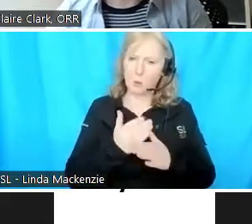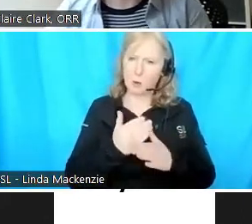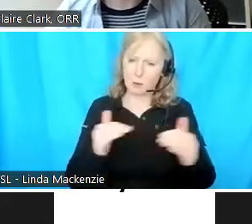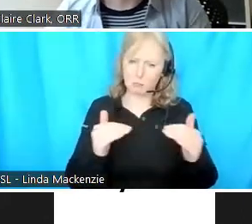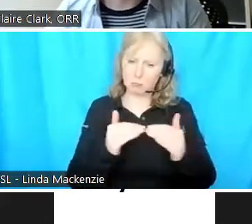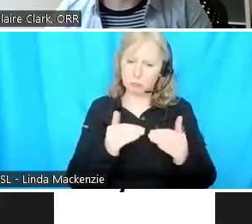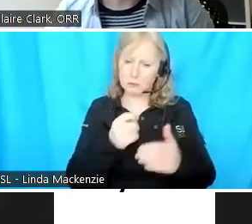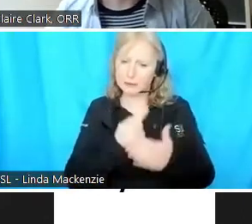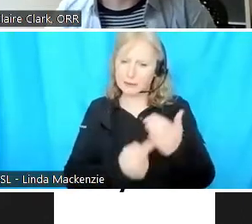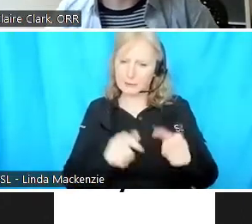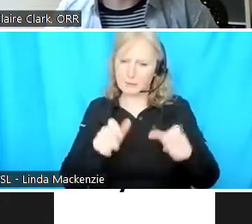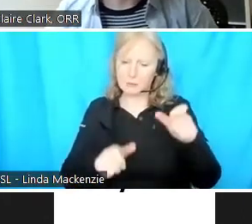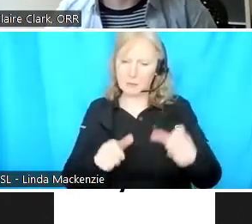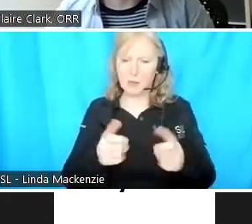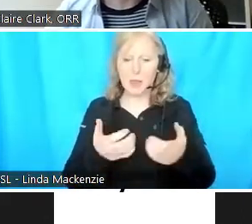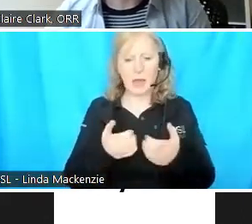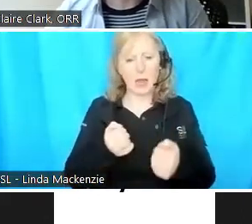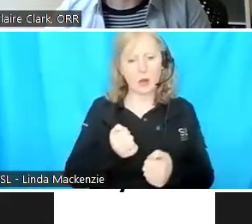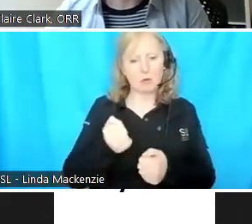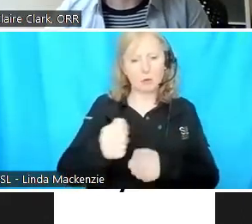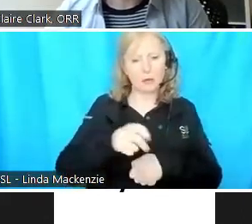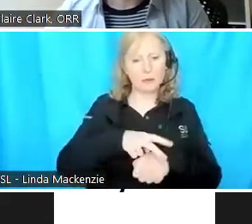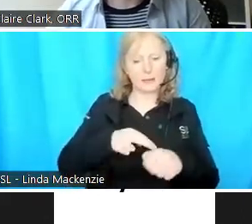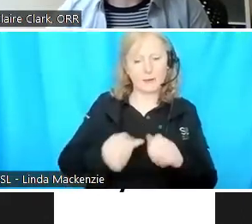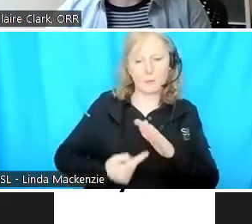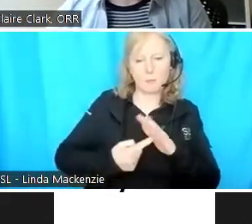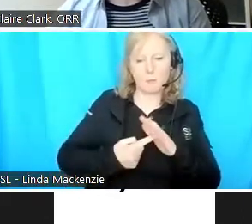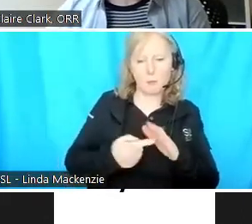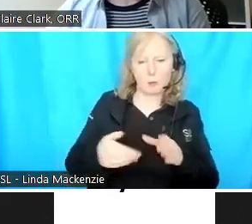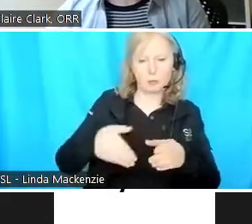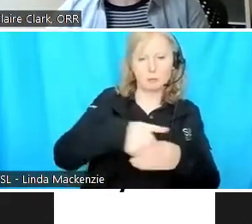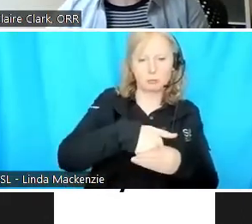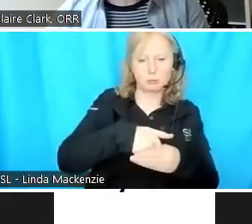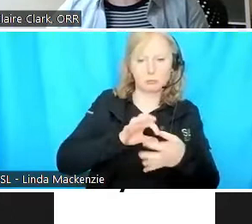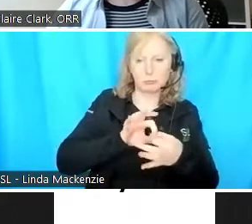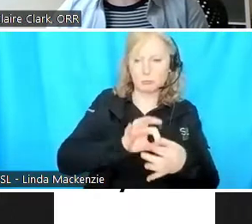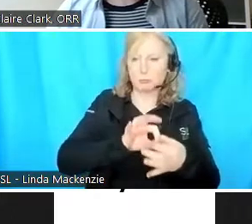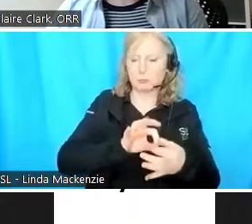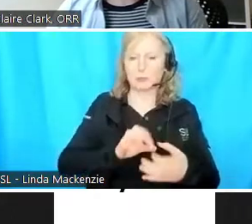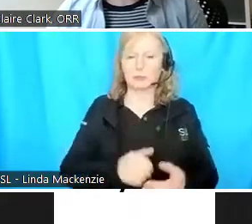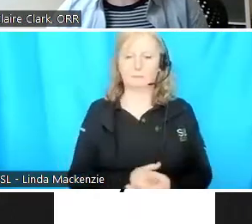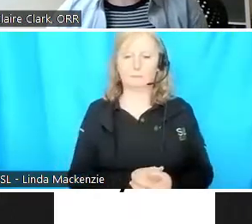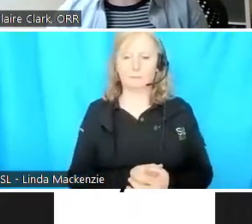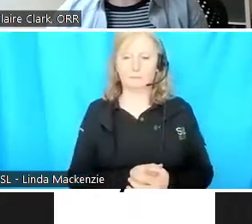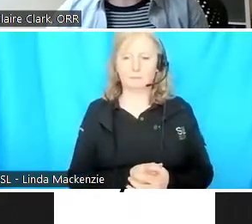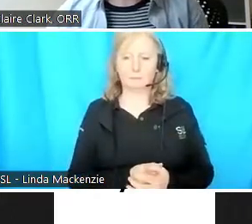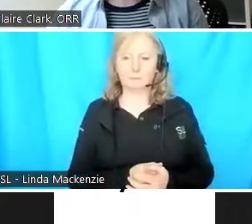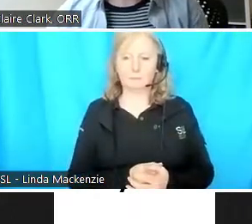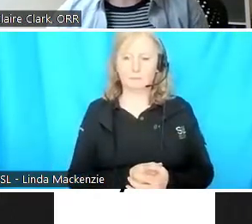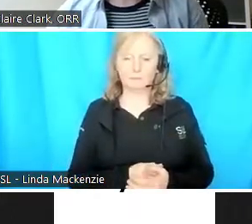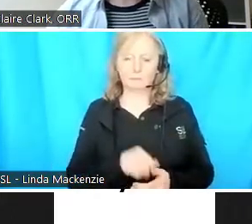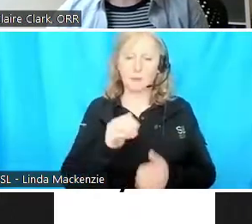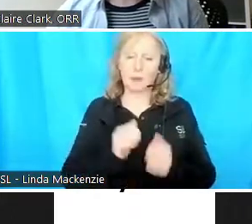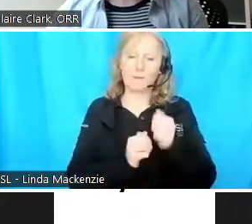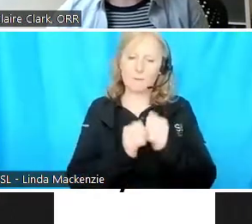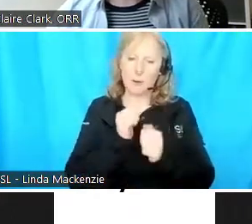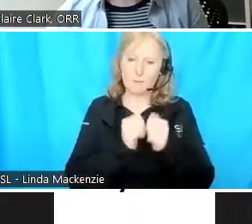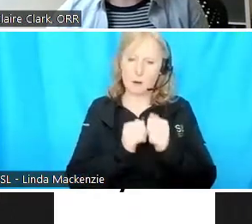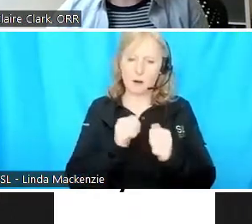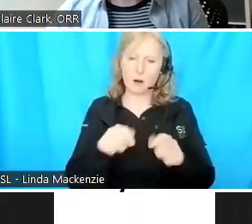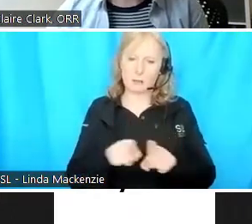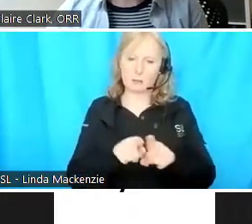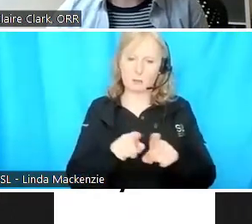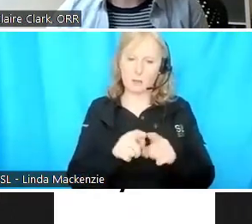staff play an important part in delivering that service. And finally, the framework ensures that staff